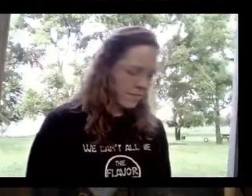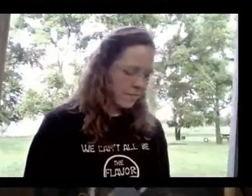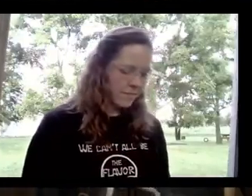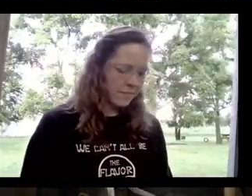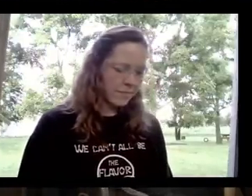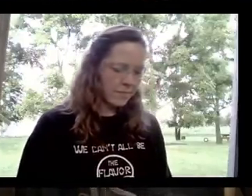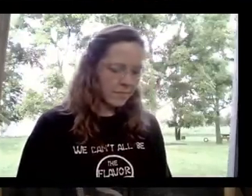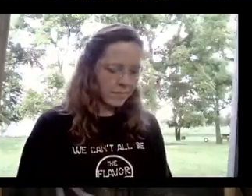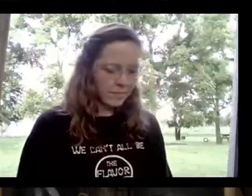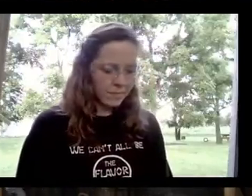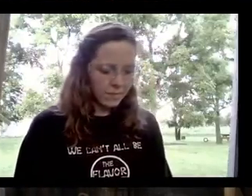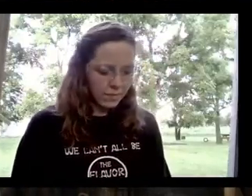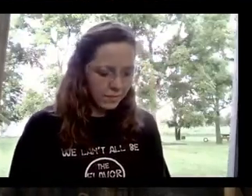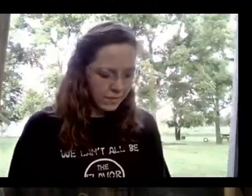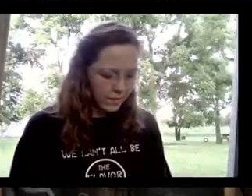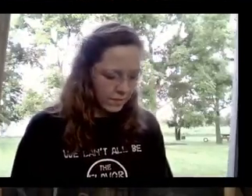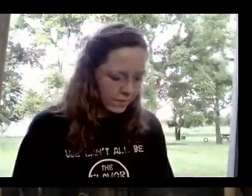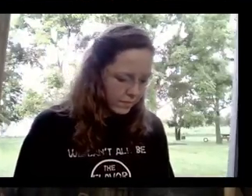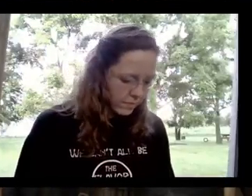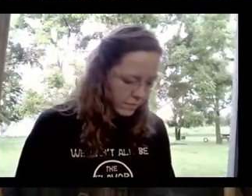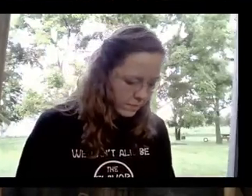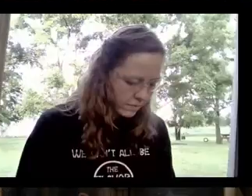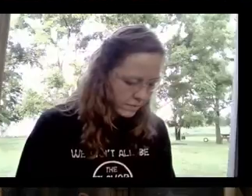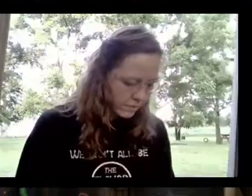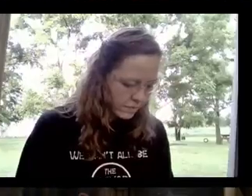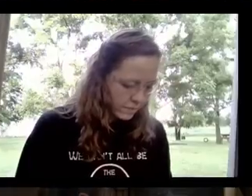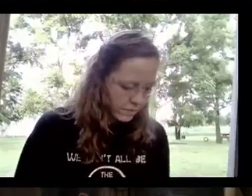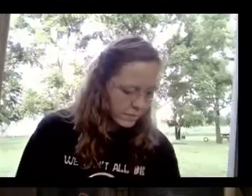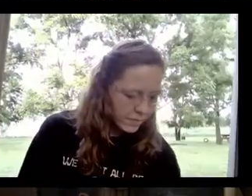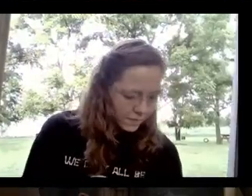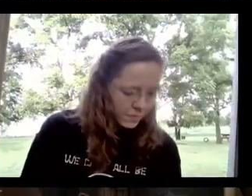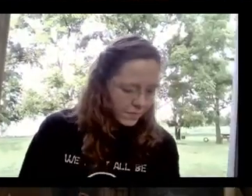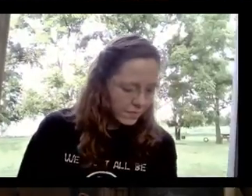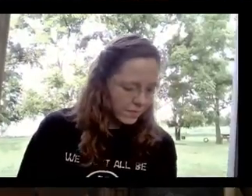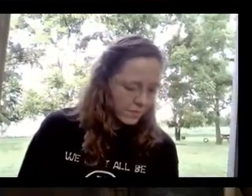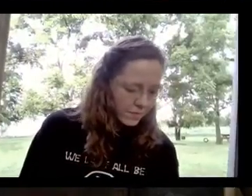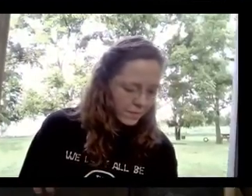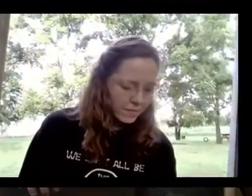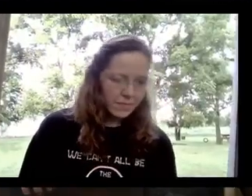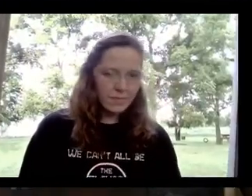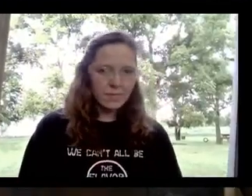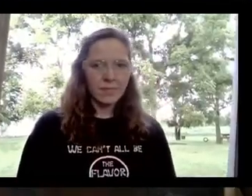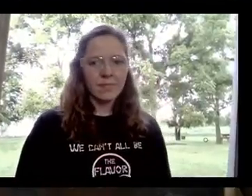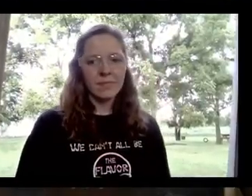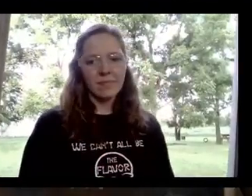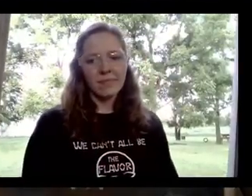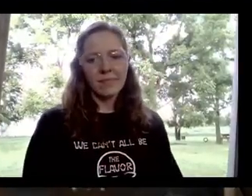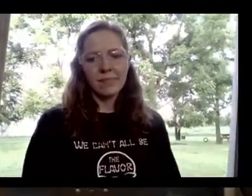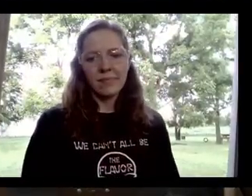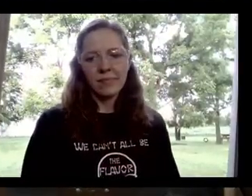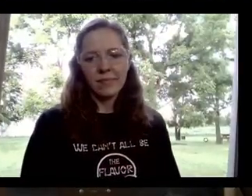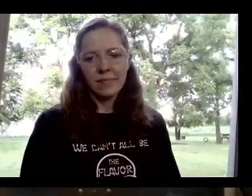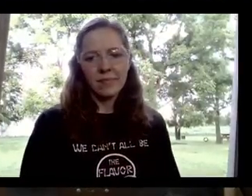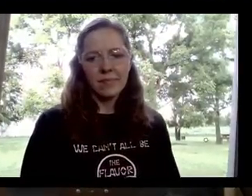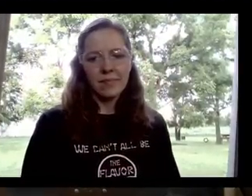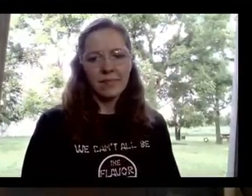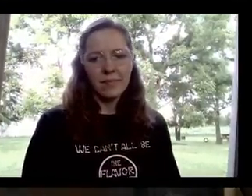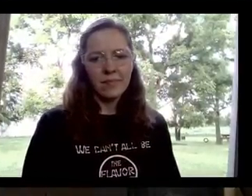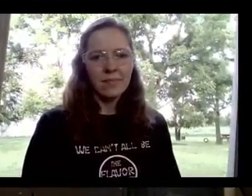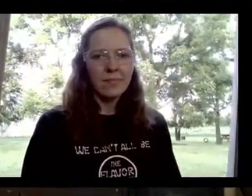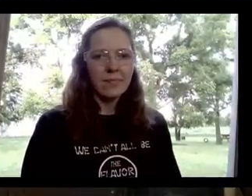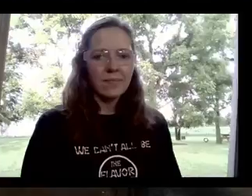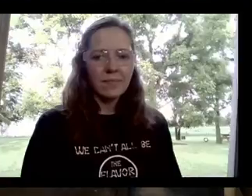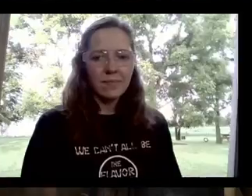can compare size. Always good to do that, if you can. That way I know it's the